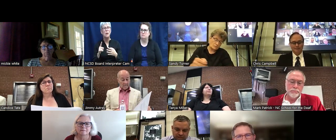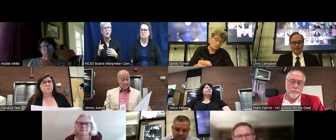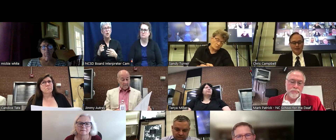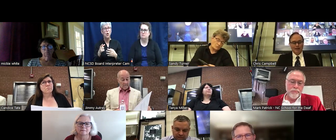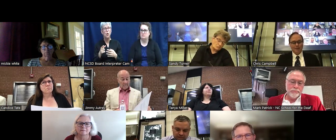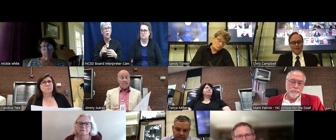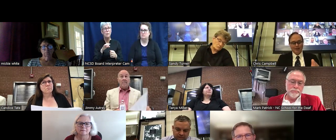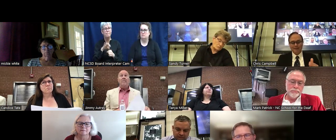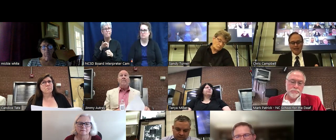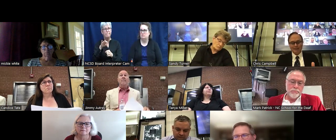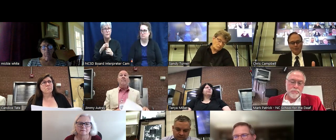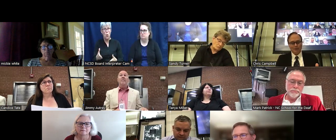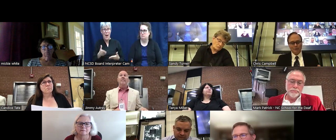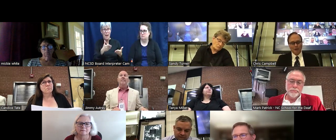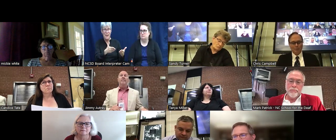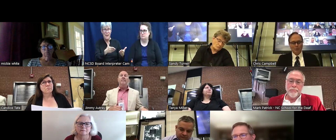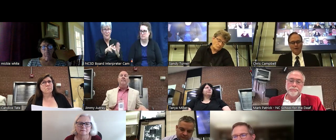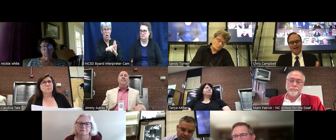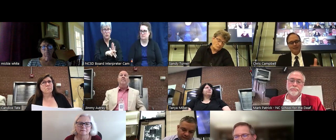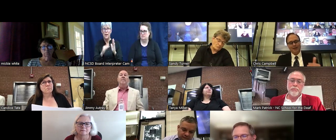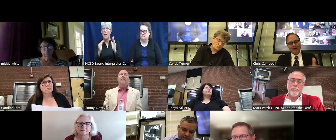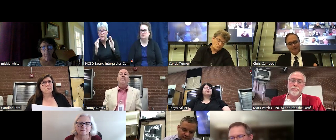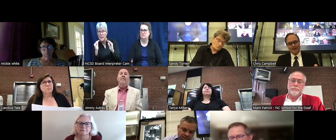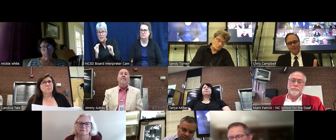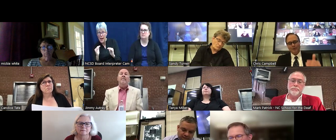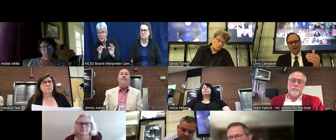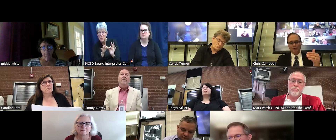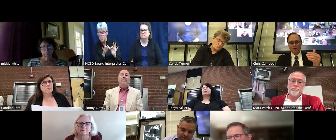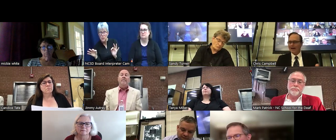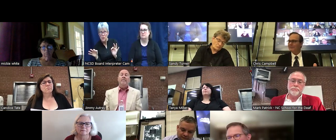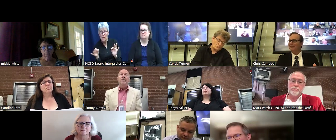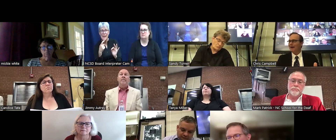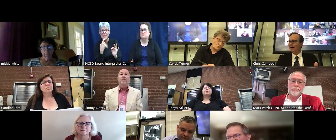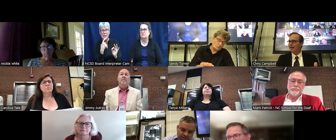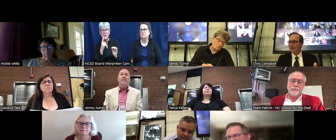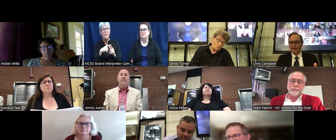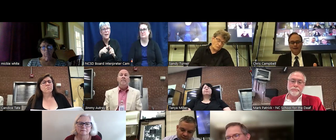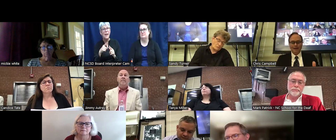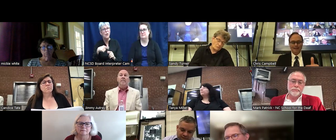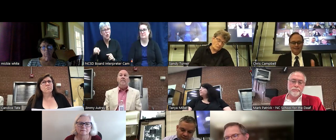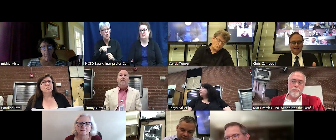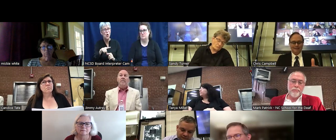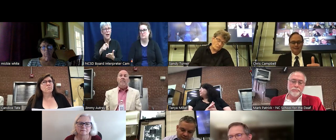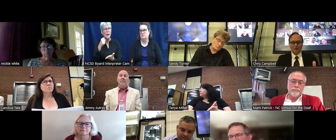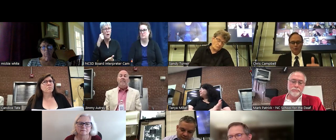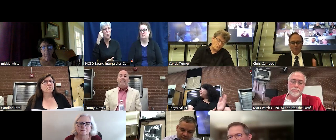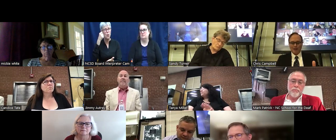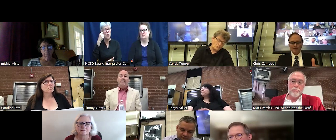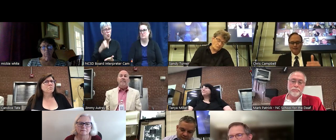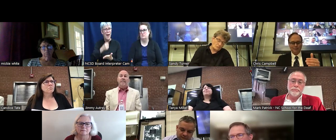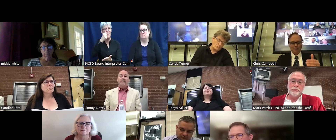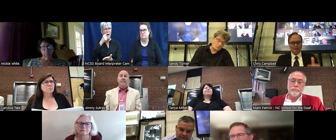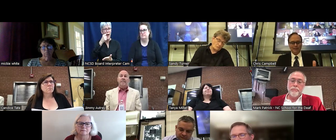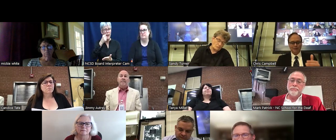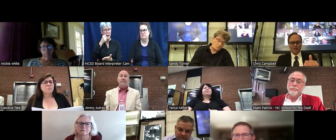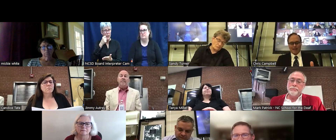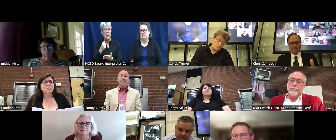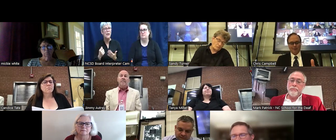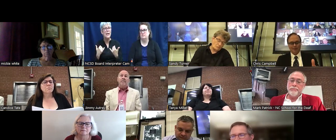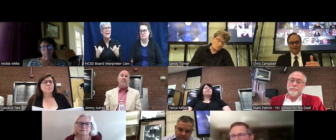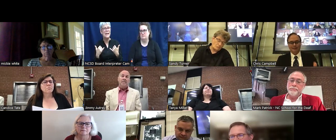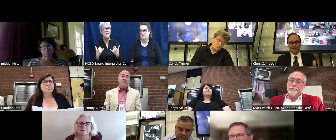policies. Then this next bullet is real important. At that time, you could ratify existing school policies, procedures,